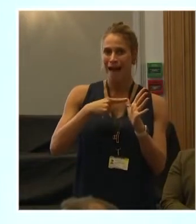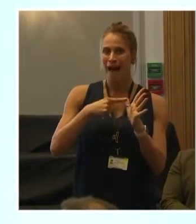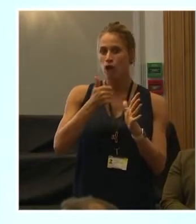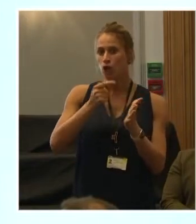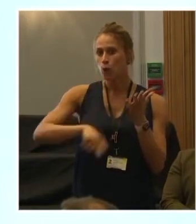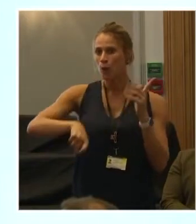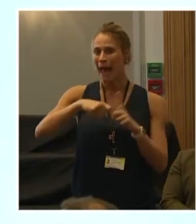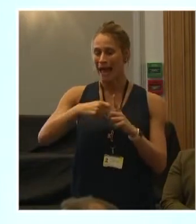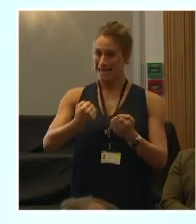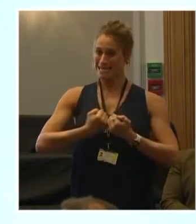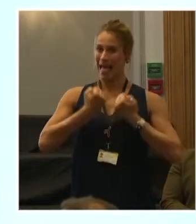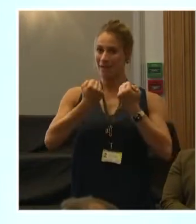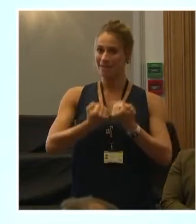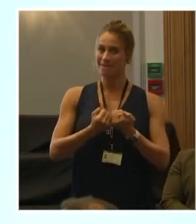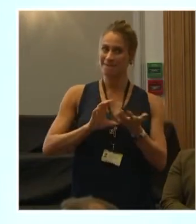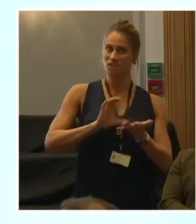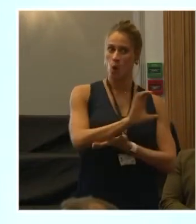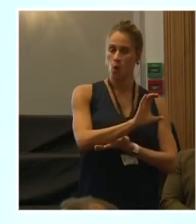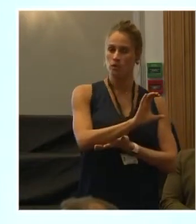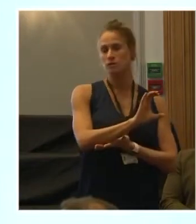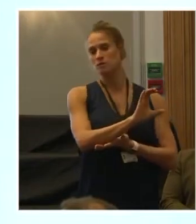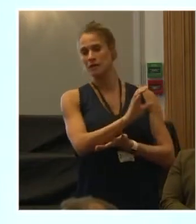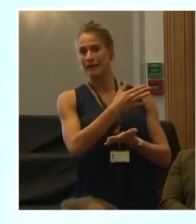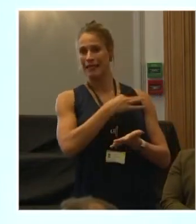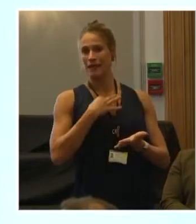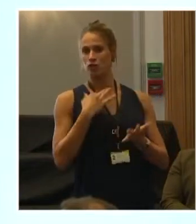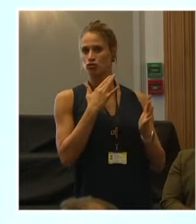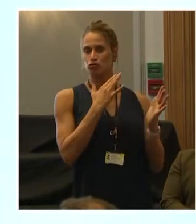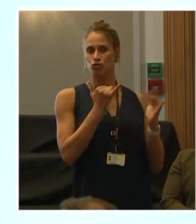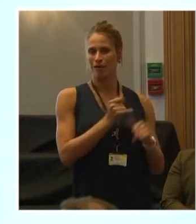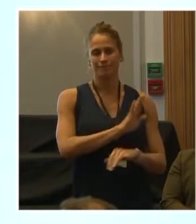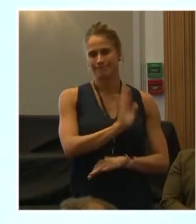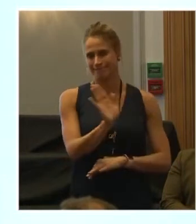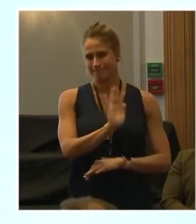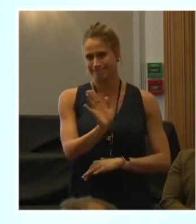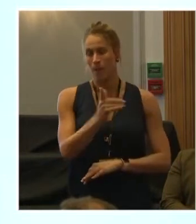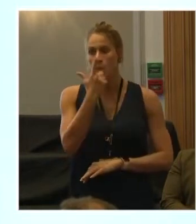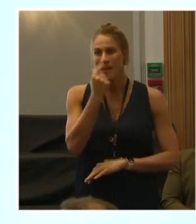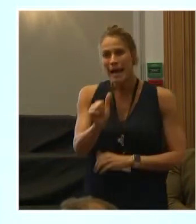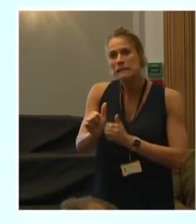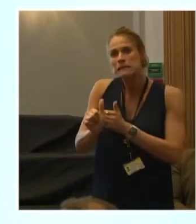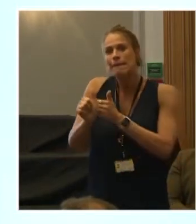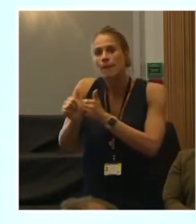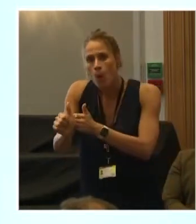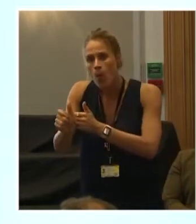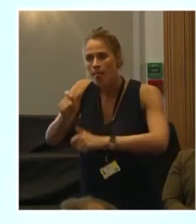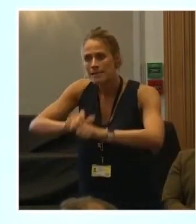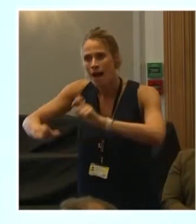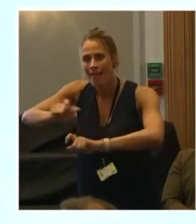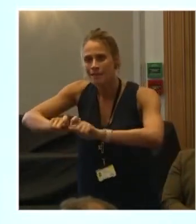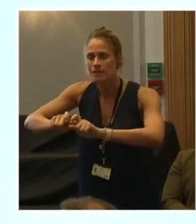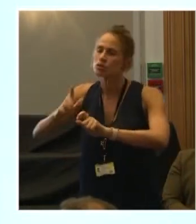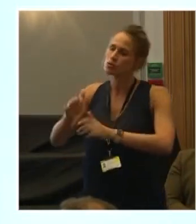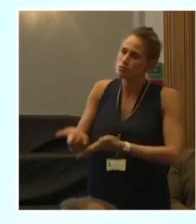trials, but we are best placed to support the whole process from lab, where we can reasonably help financially, to helping the